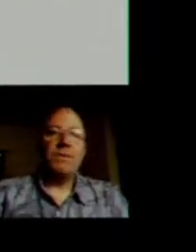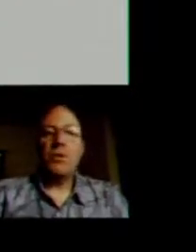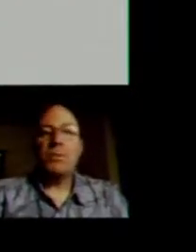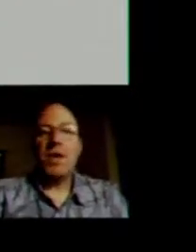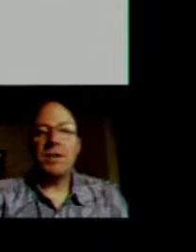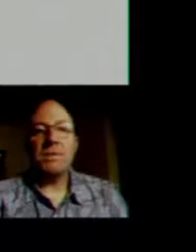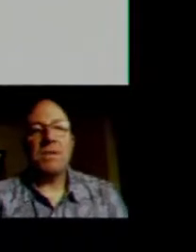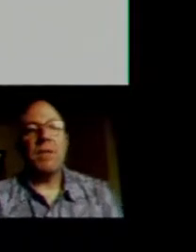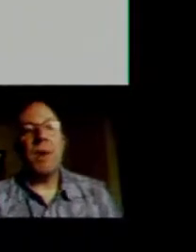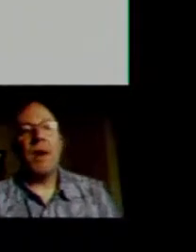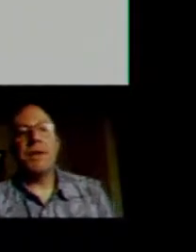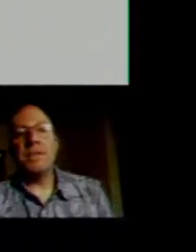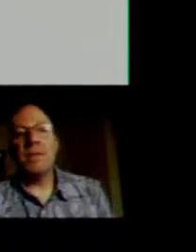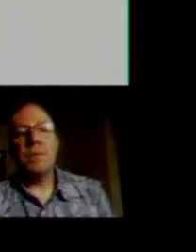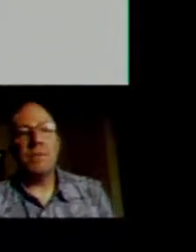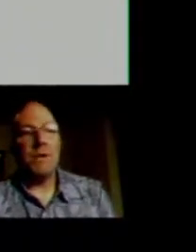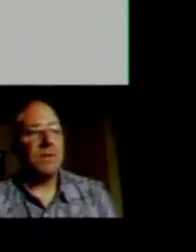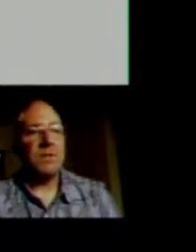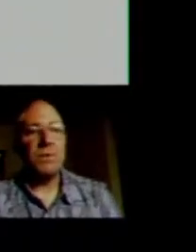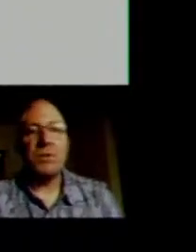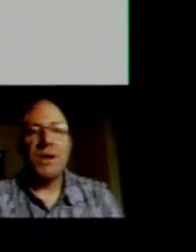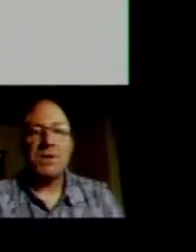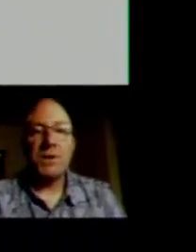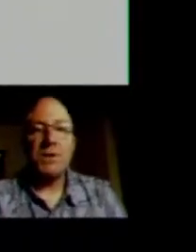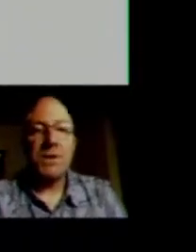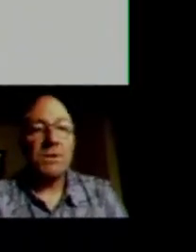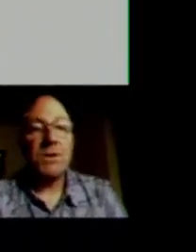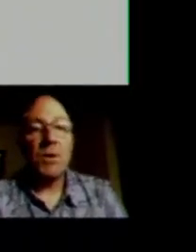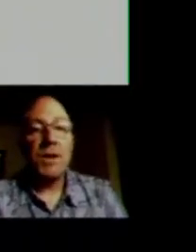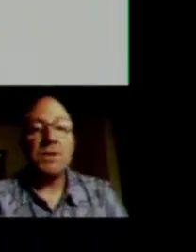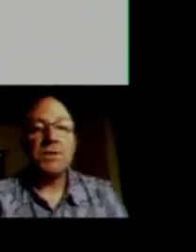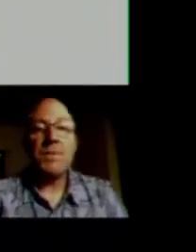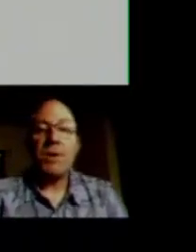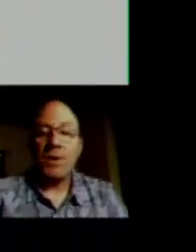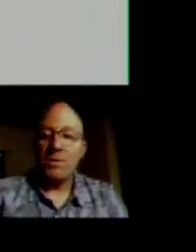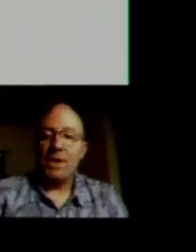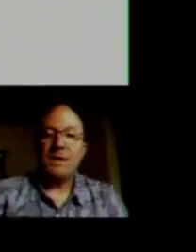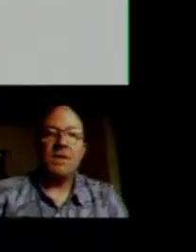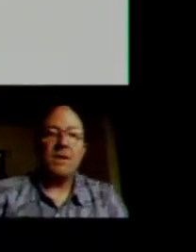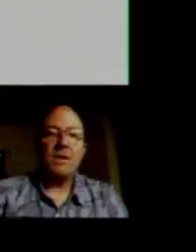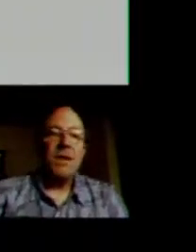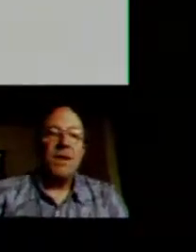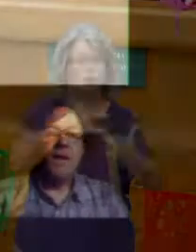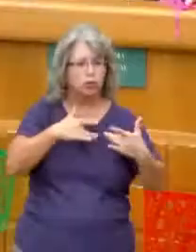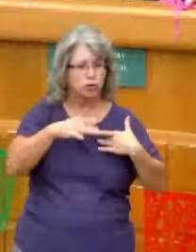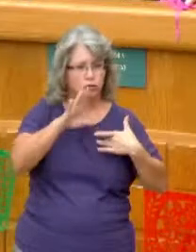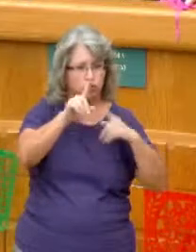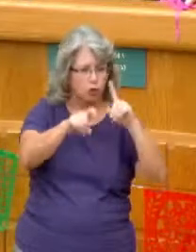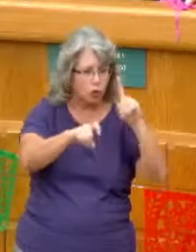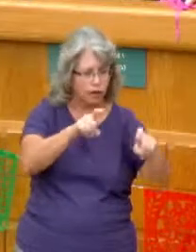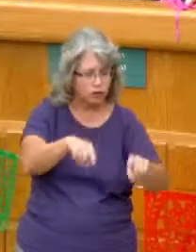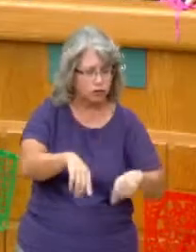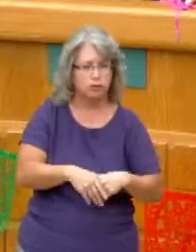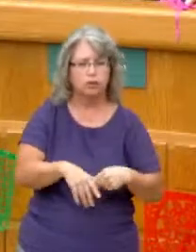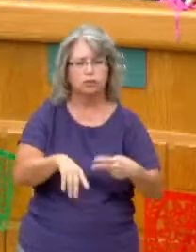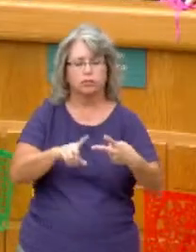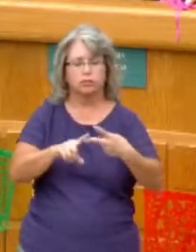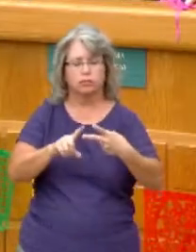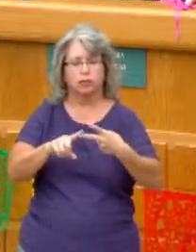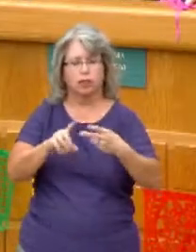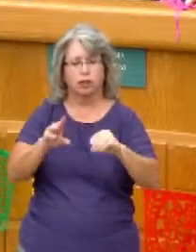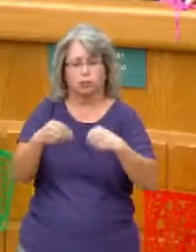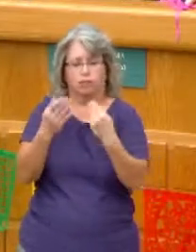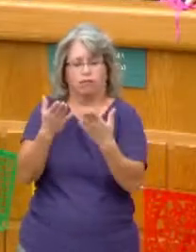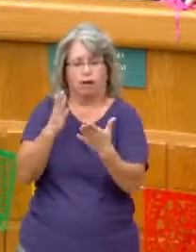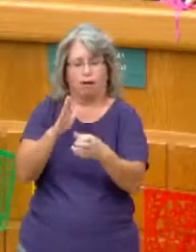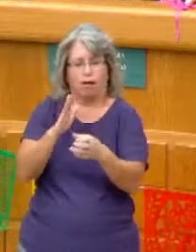We have two objectives on the modeling team. The first is to address your concerns and questions about COVID-19, and the second is to enable